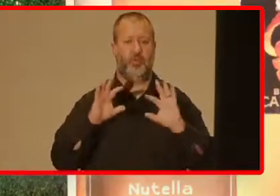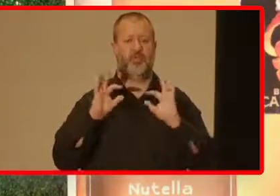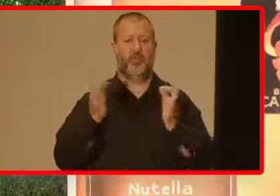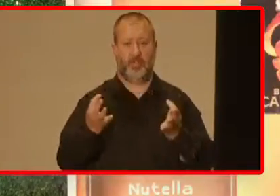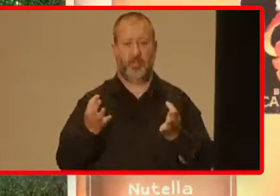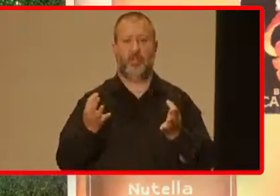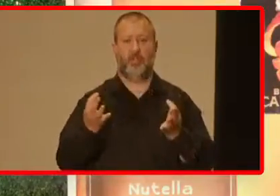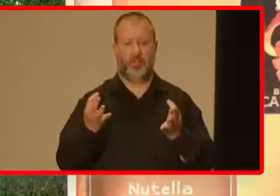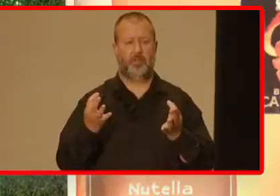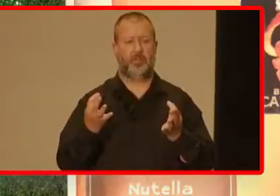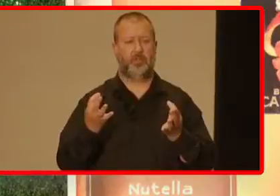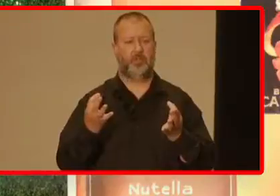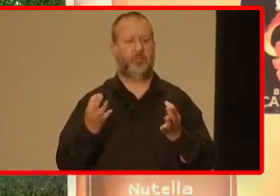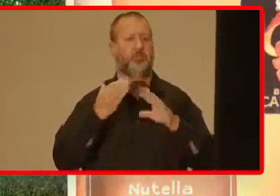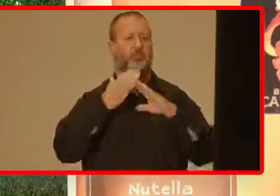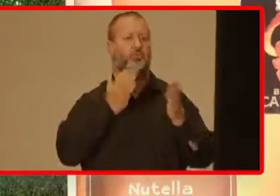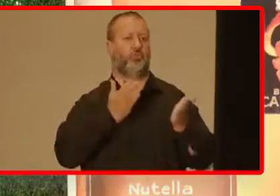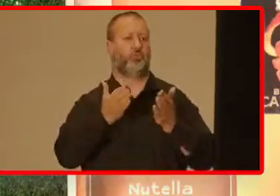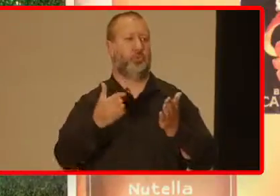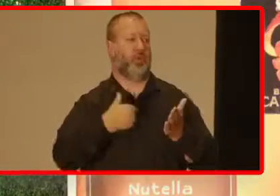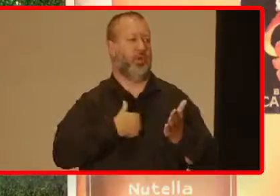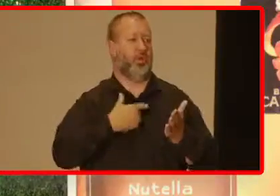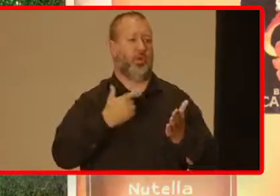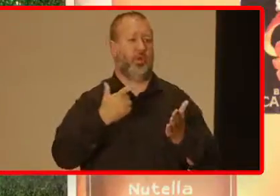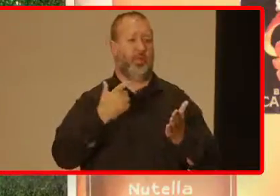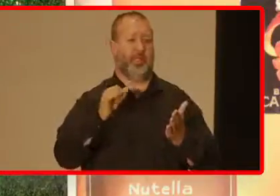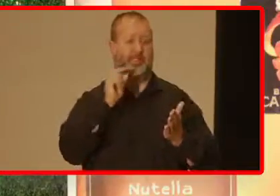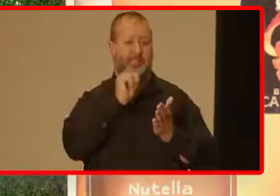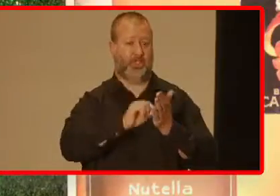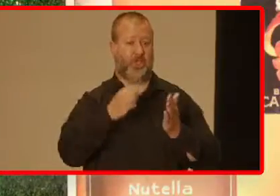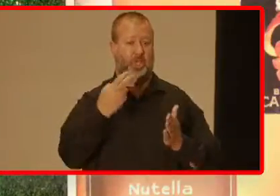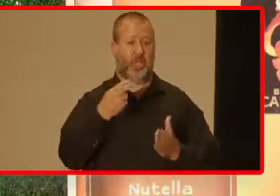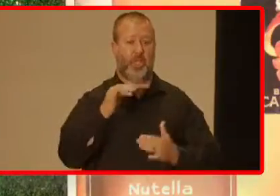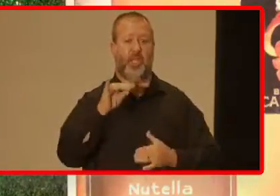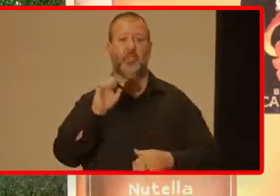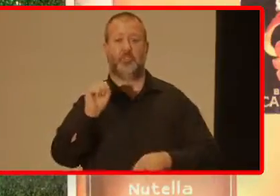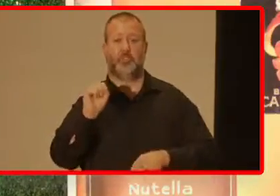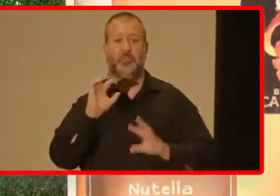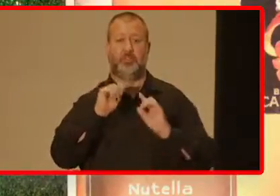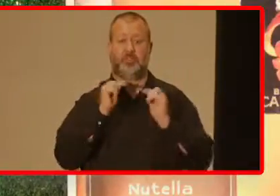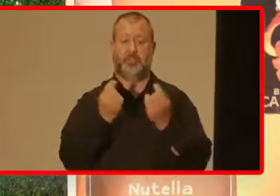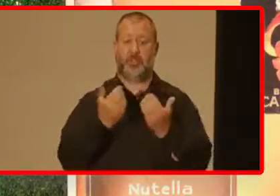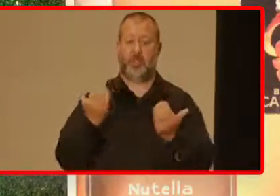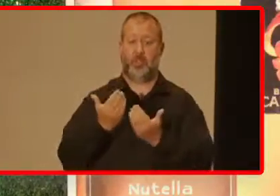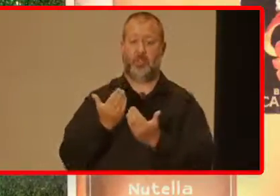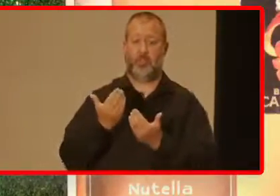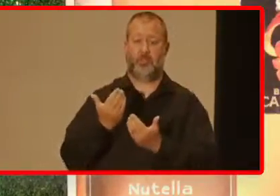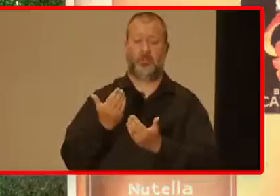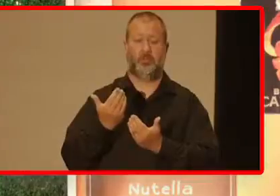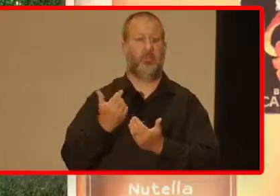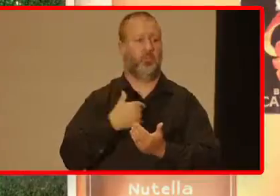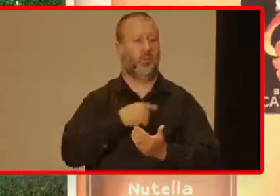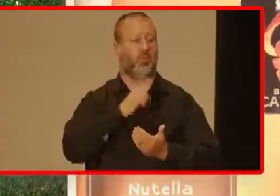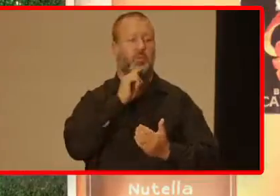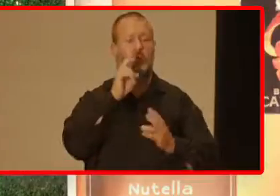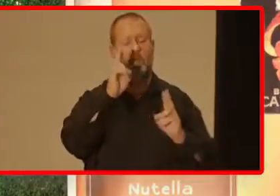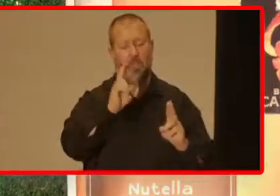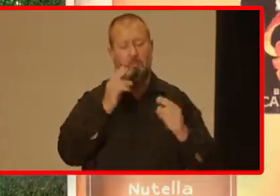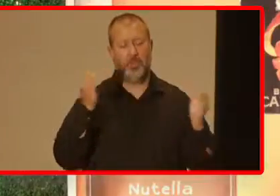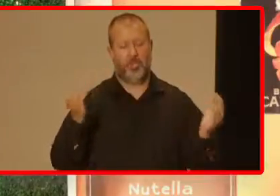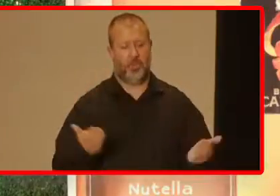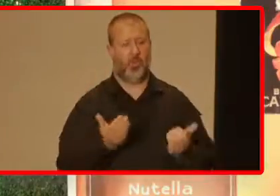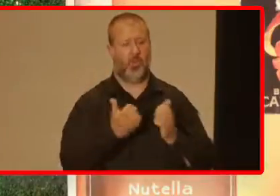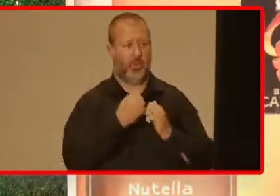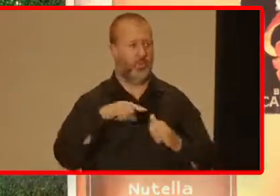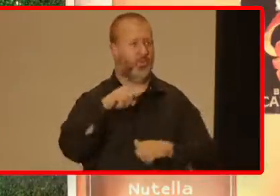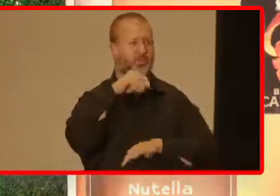Adult Protective Services. And on behalf of Secretary Harris and our team at the Department of Children and Families, I am truly honored to be here with